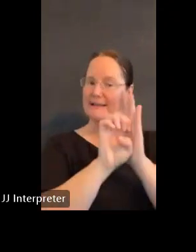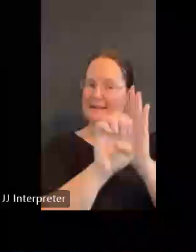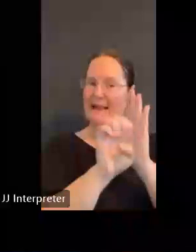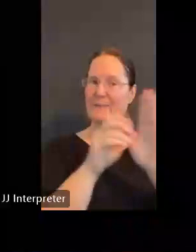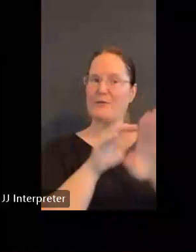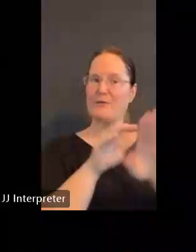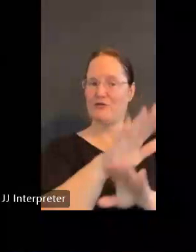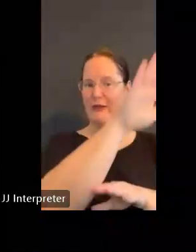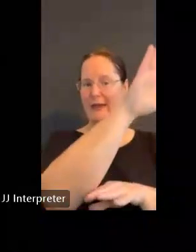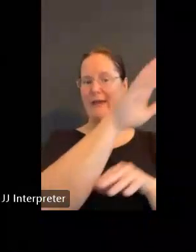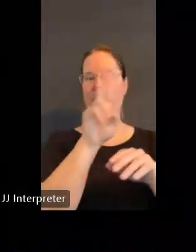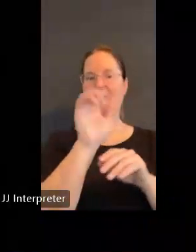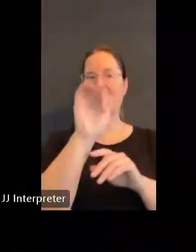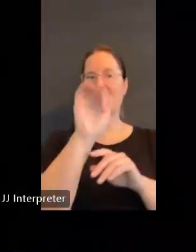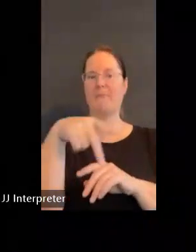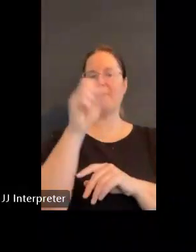modifications.